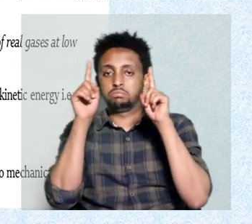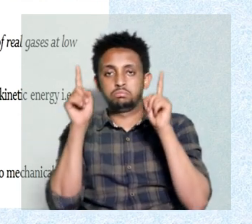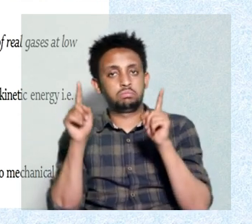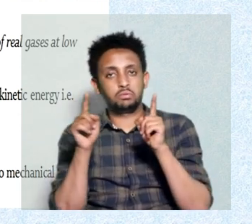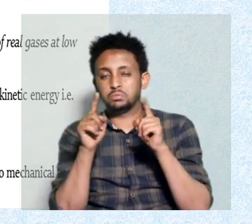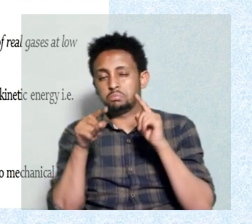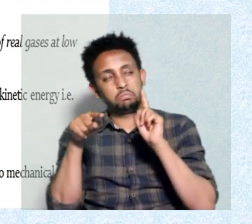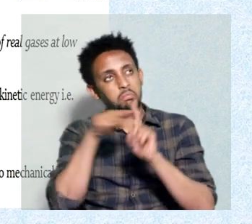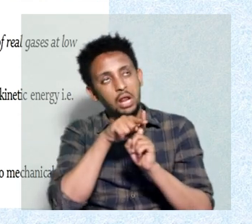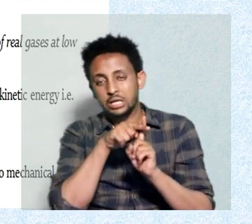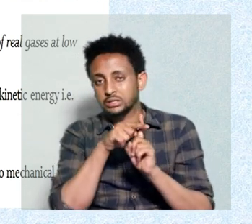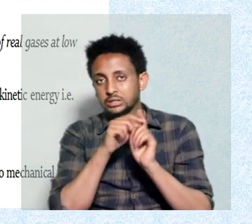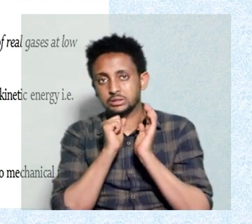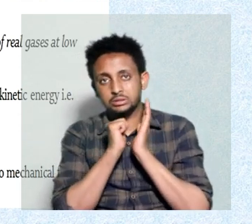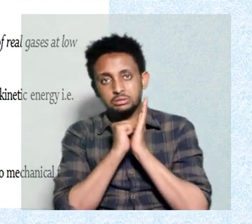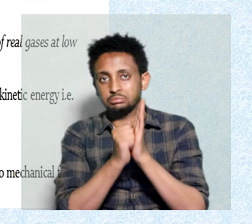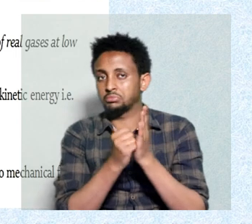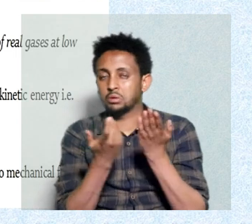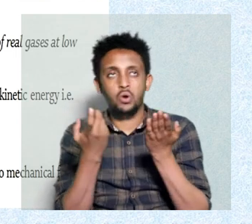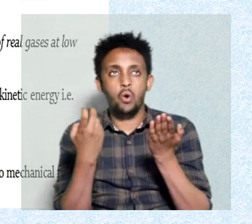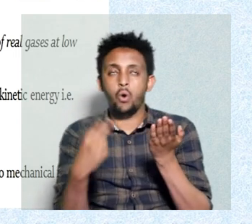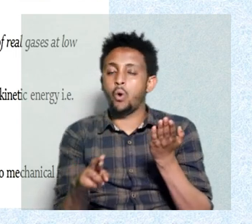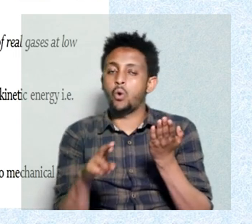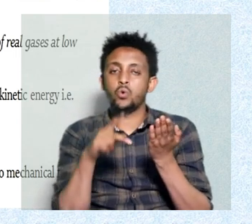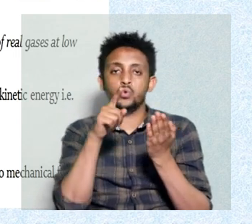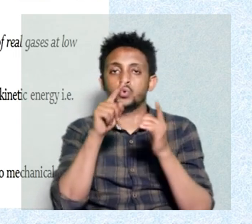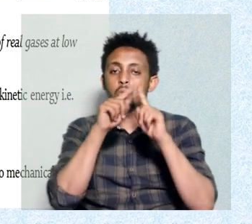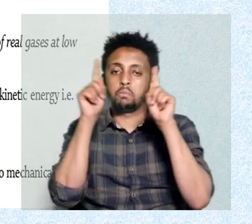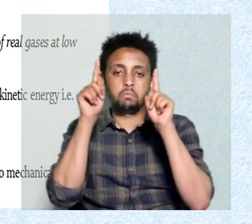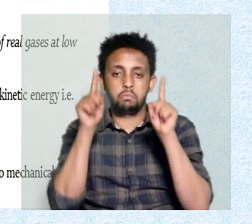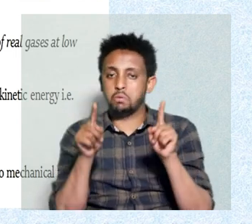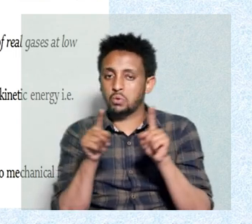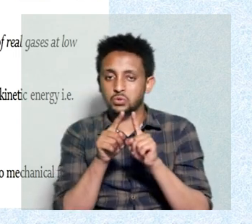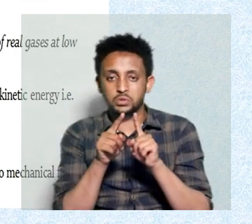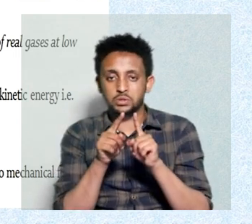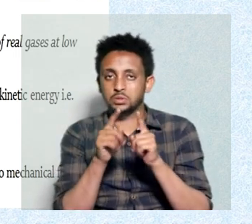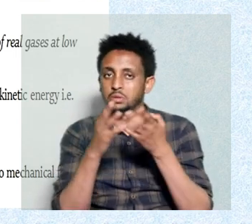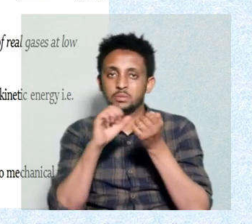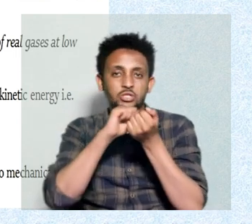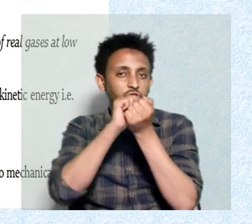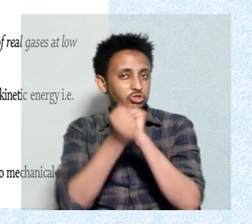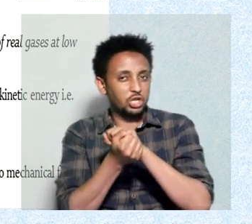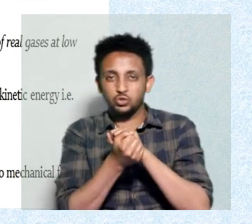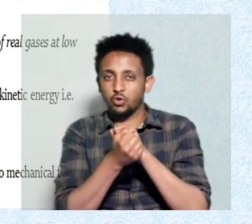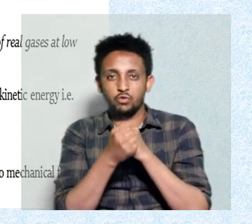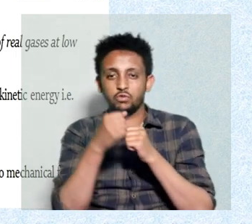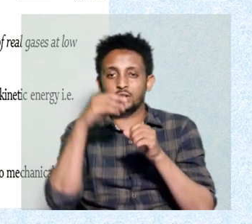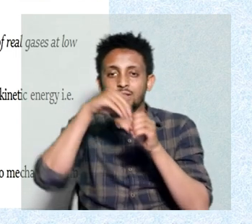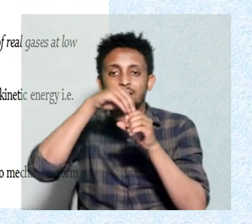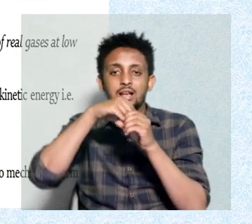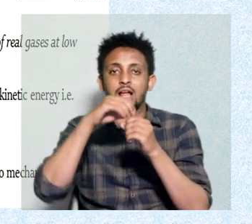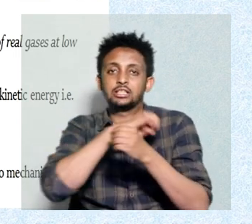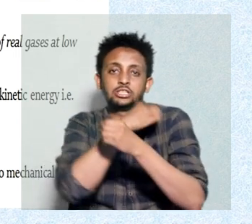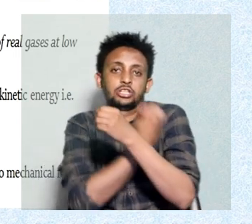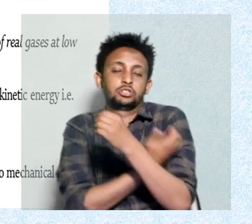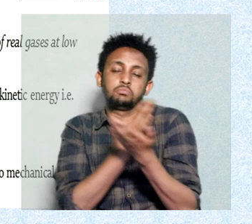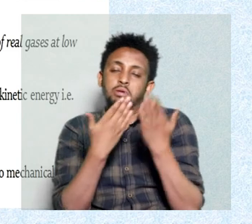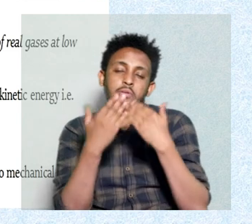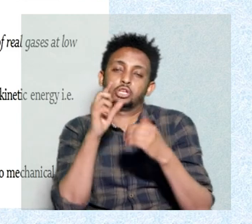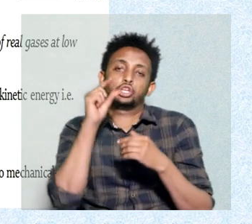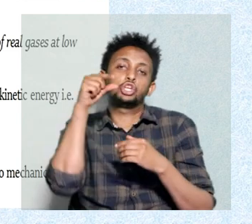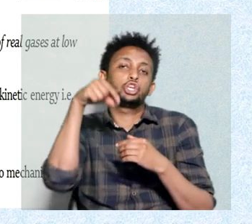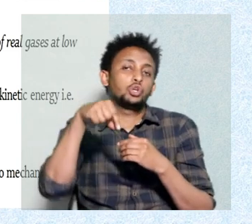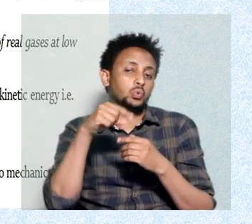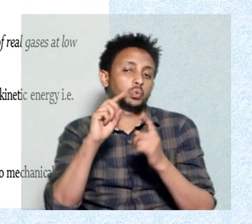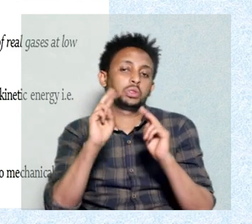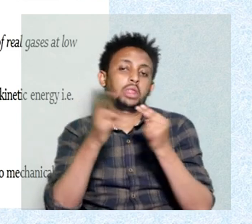follow plus sign, or there might be a books which use the change of internal energy is equals to Q minus